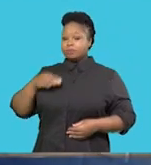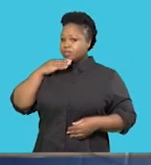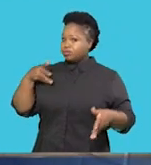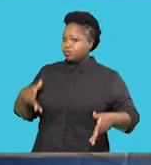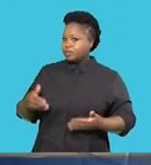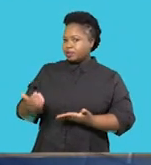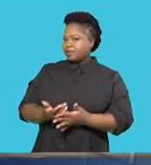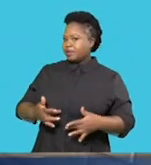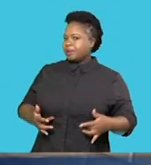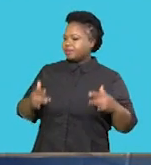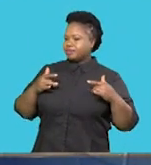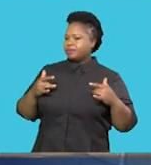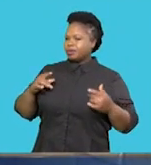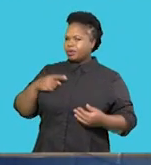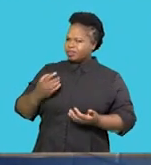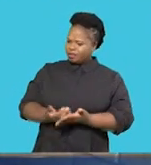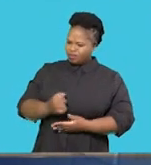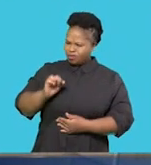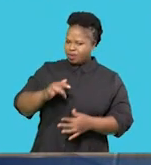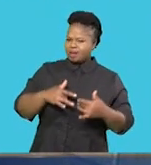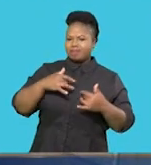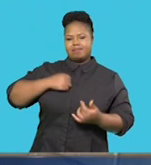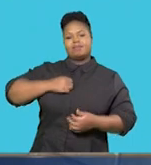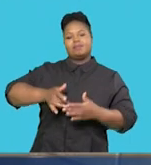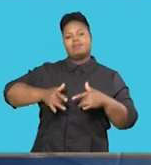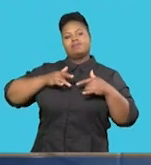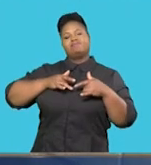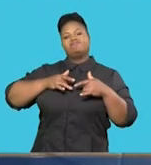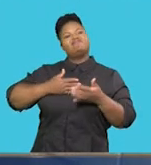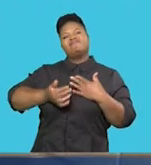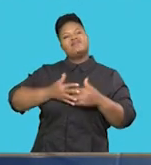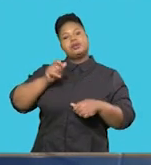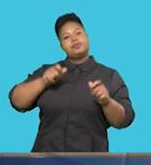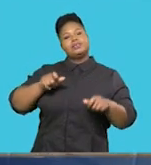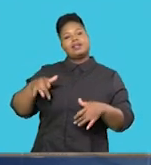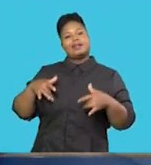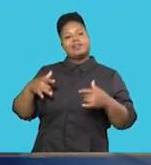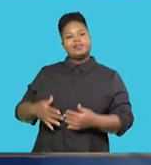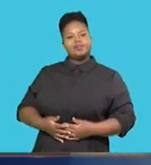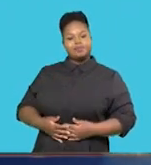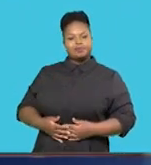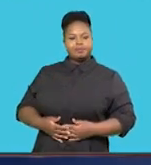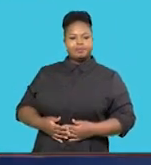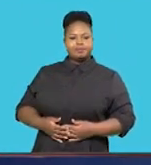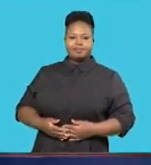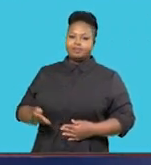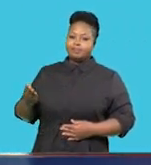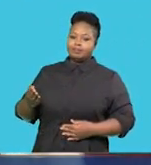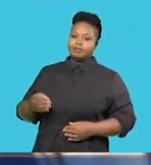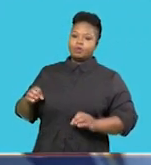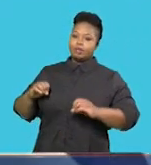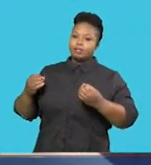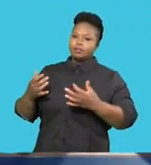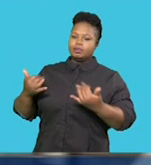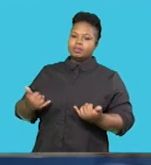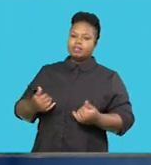to save lives. They can save your life, they can save my life, they can save any other person's life. Eli qela sele